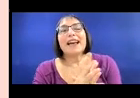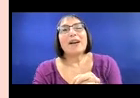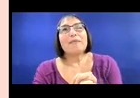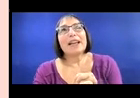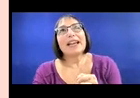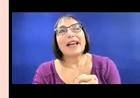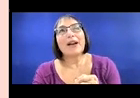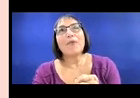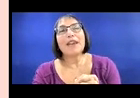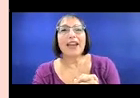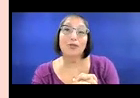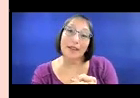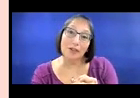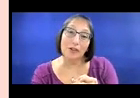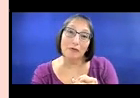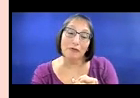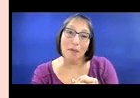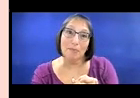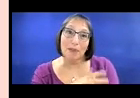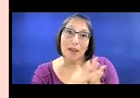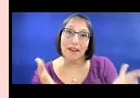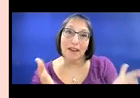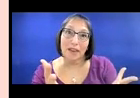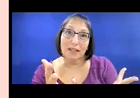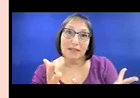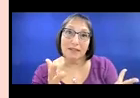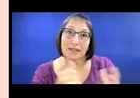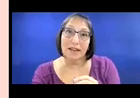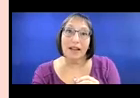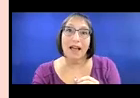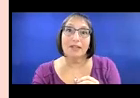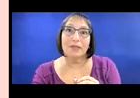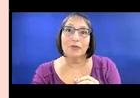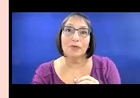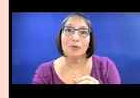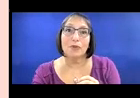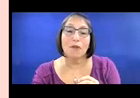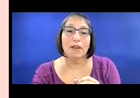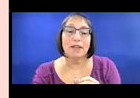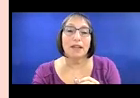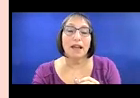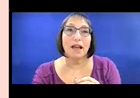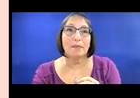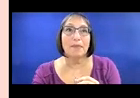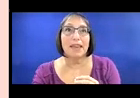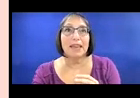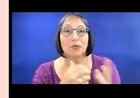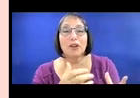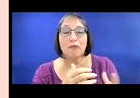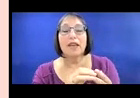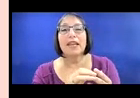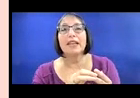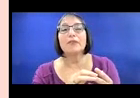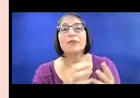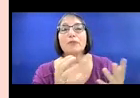When we had to transition from face-to-face classes to COVID, during